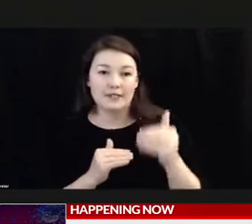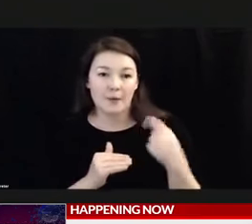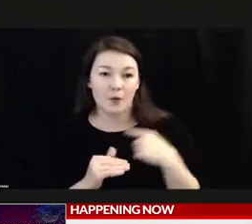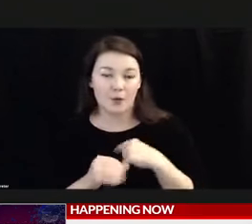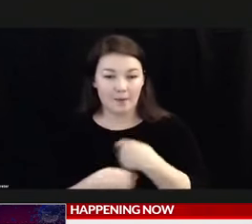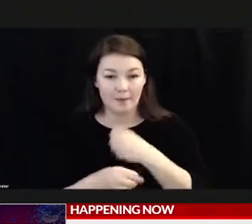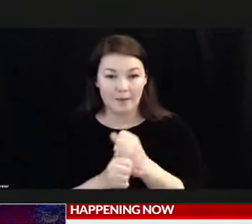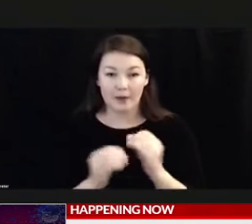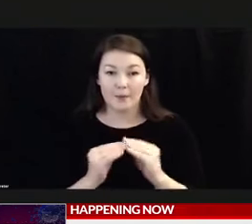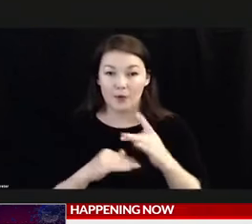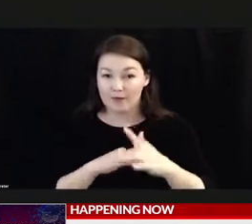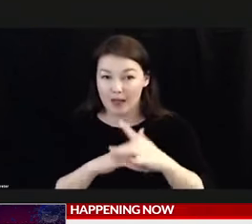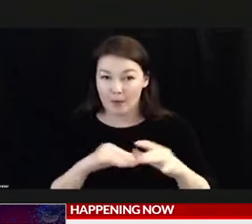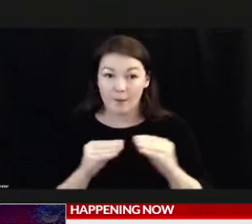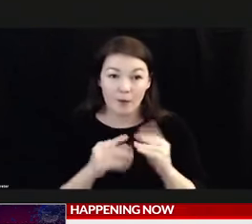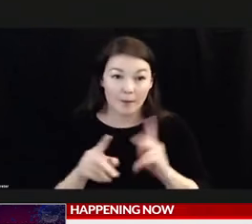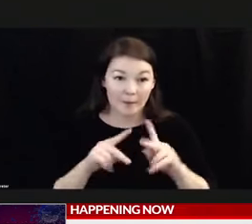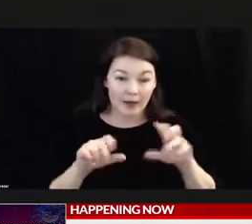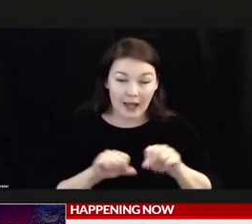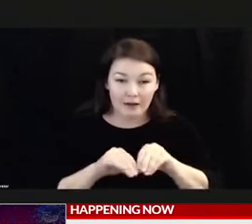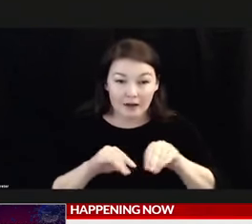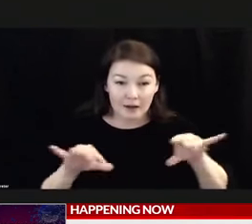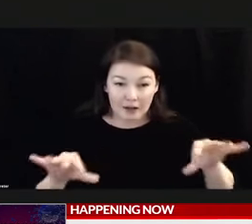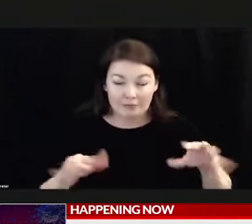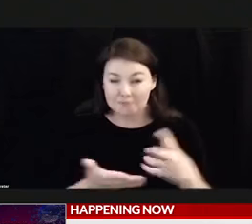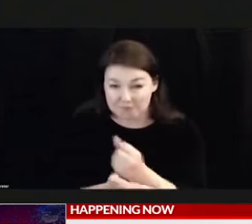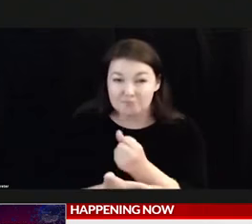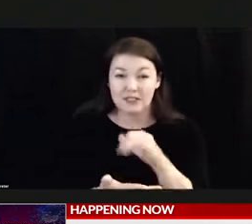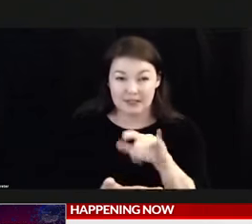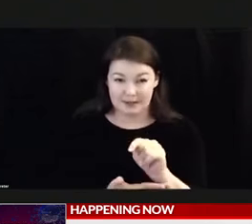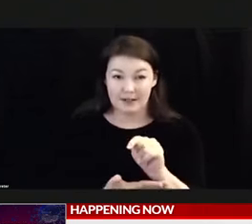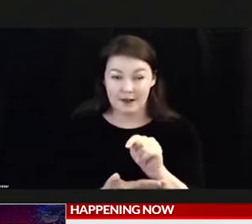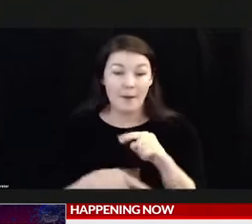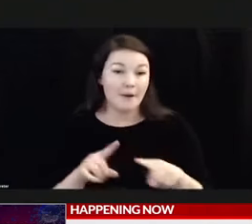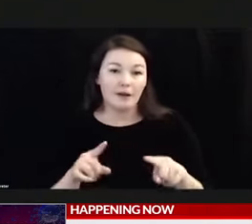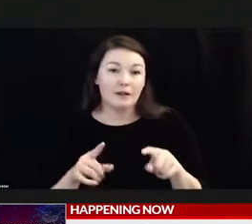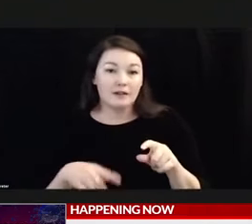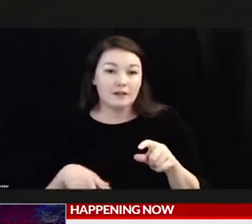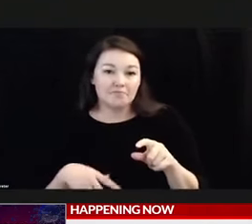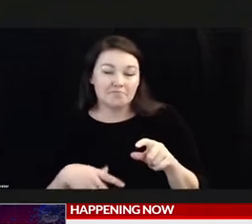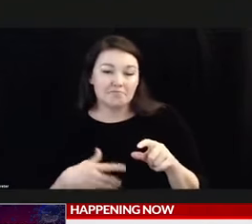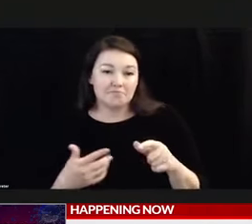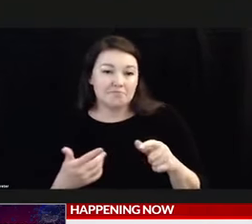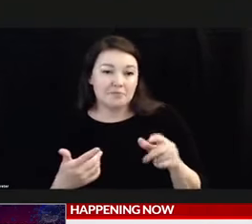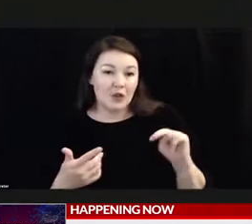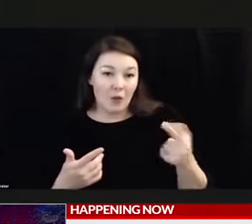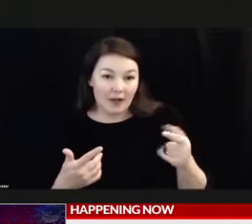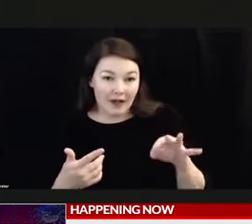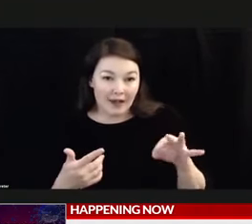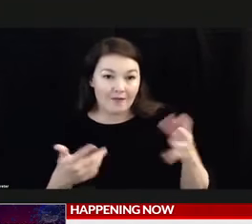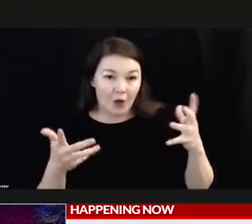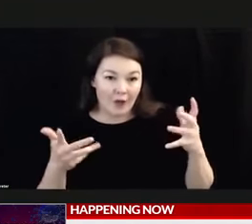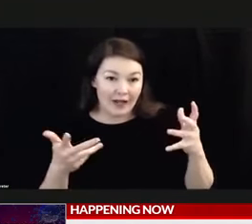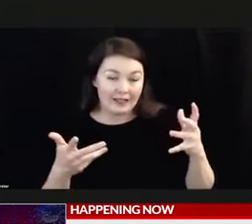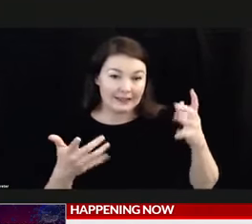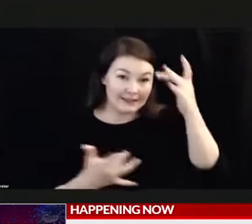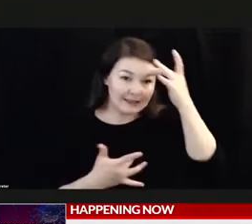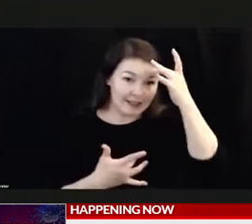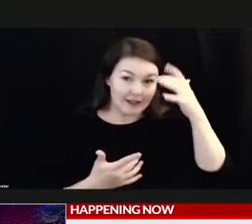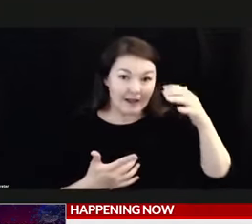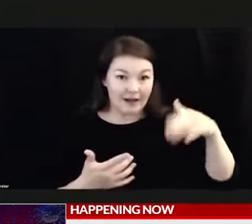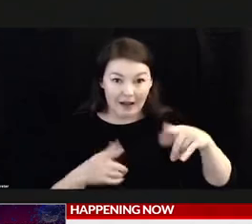more broadly and getting the word out about the advantages of this. But it doesn't do any good once you've gotten COVID and you haven't